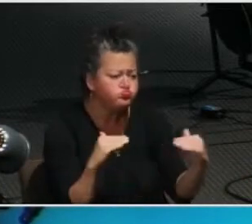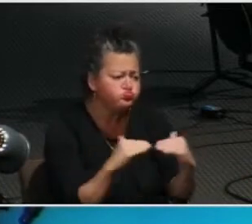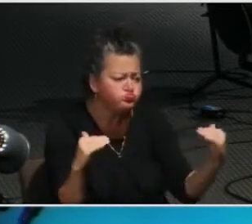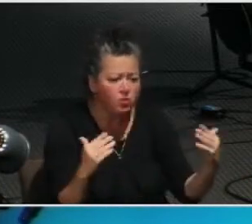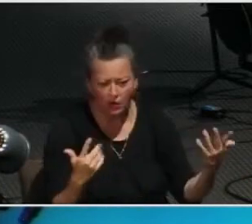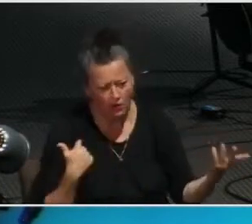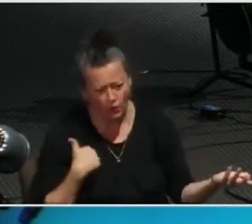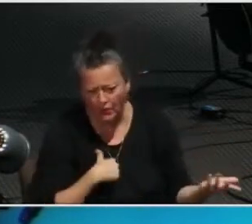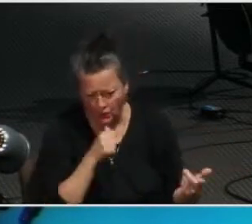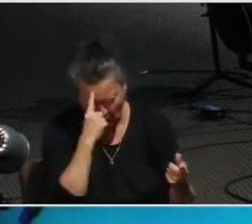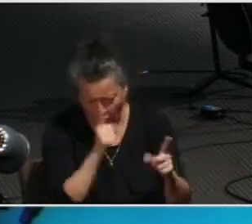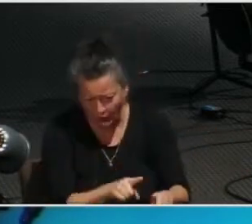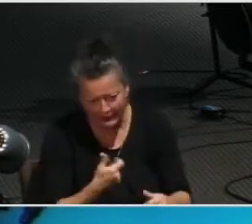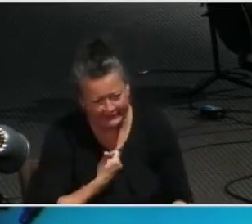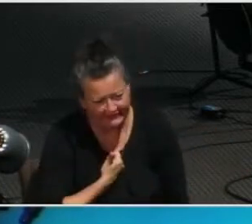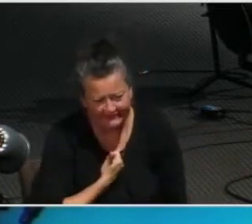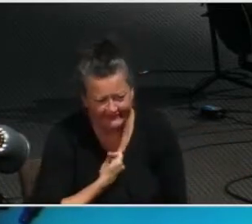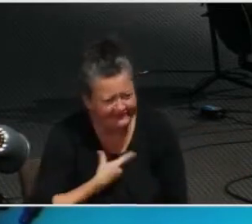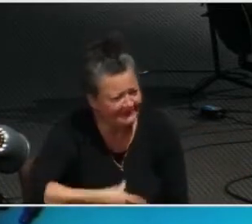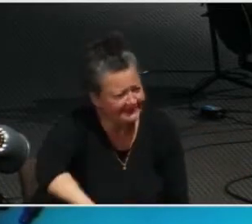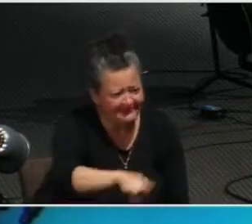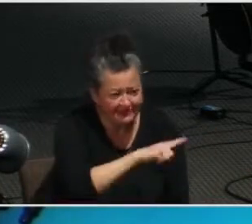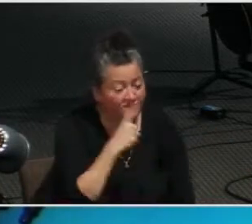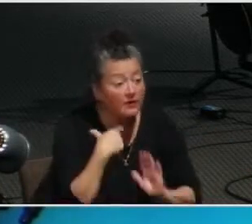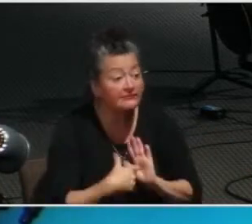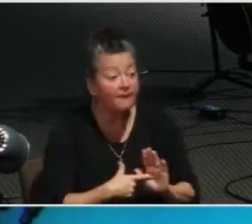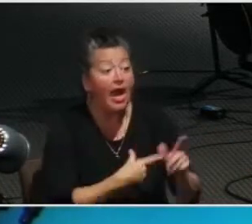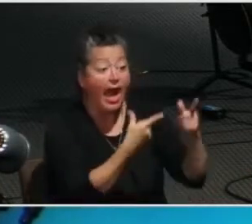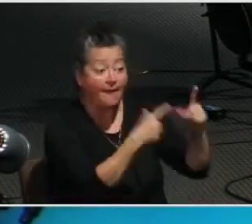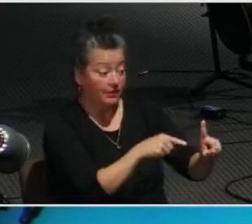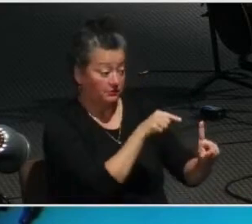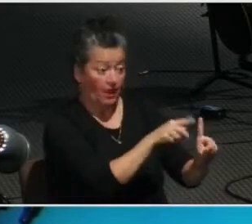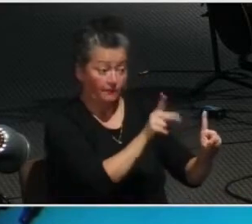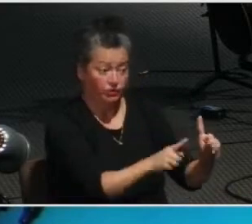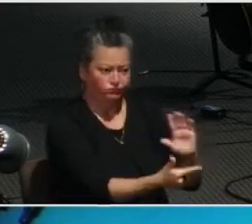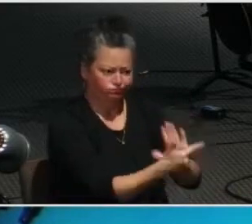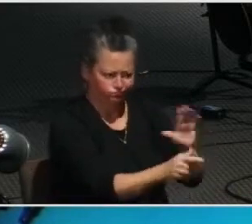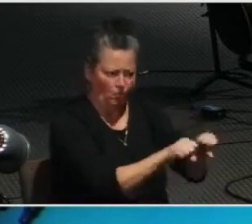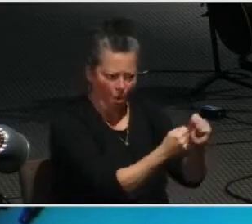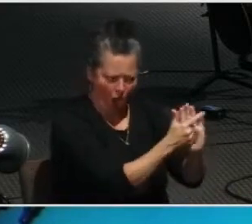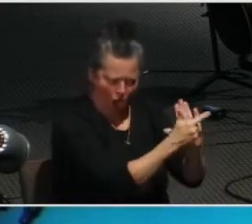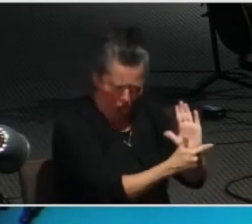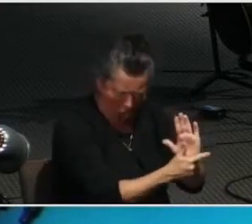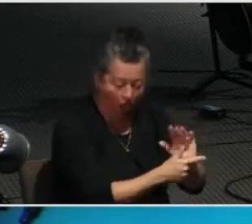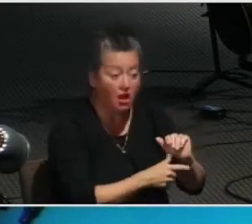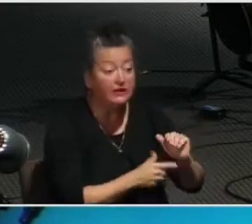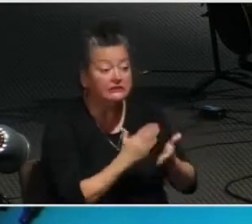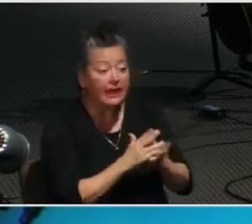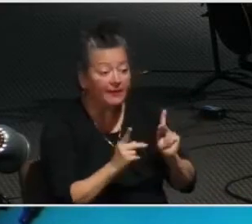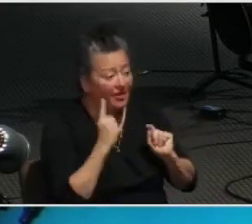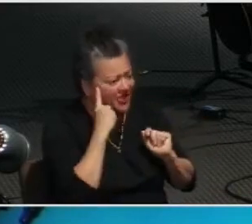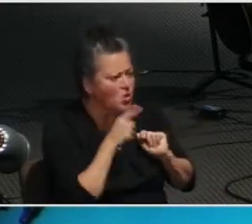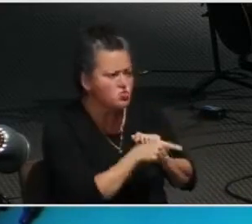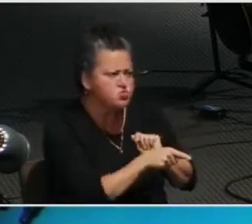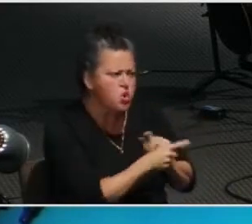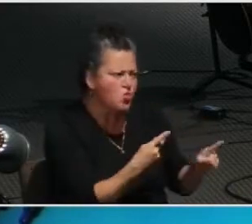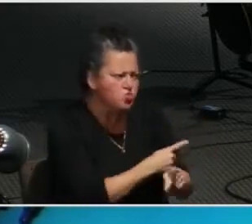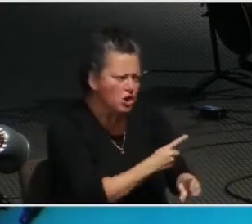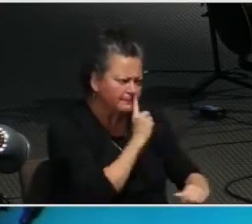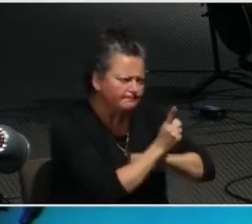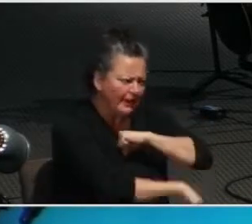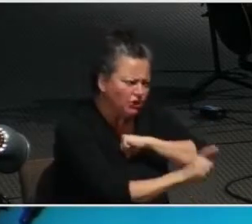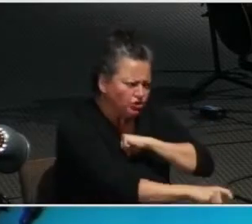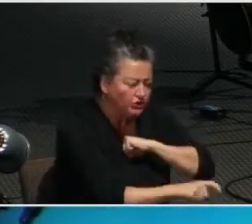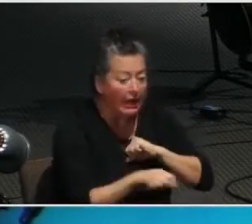Someone gets sentenced for a crime, and everyone has an opinion. Oh, that was too light. Oh, that was too